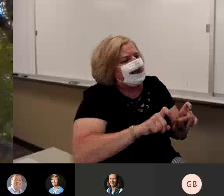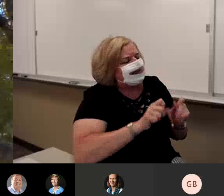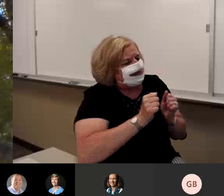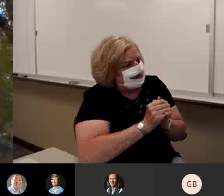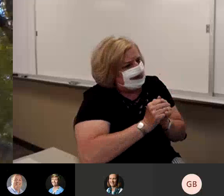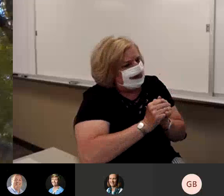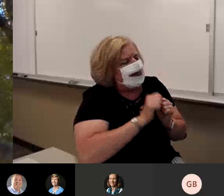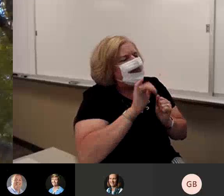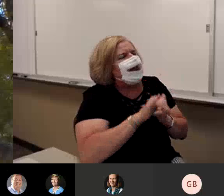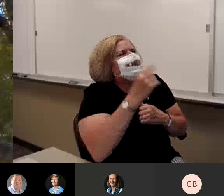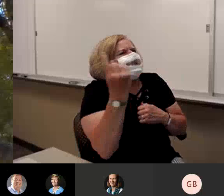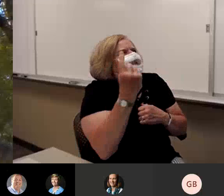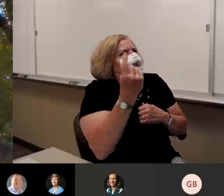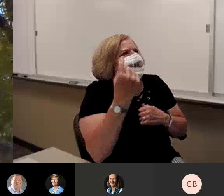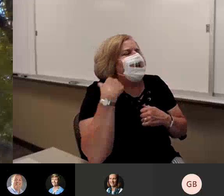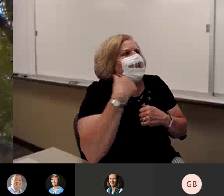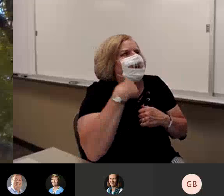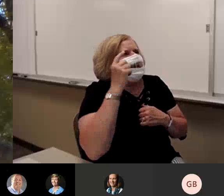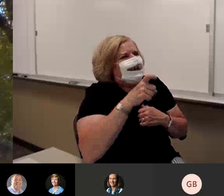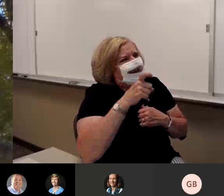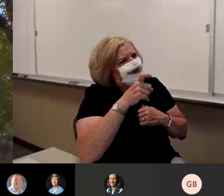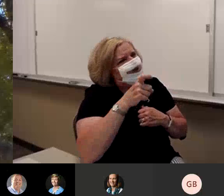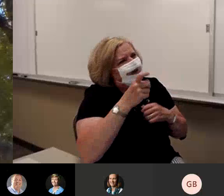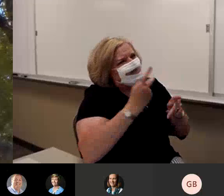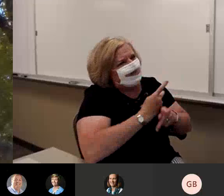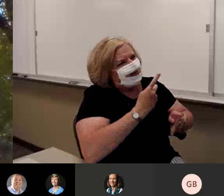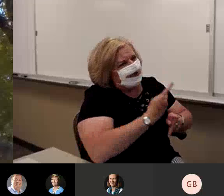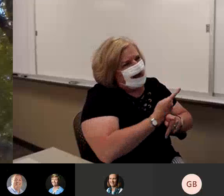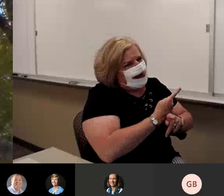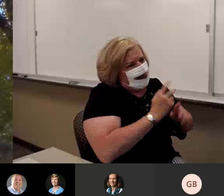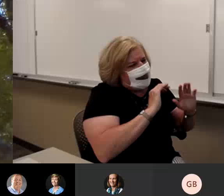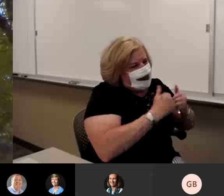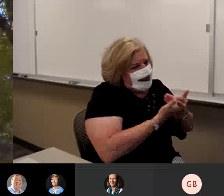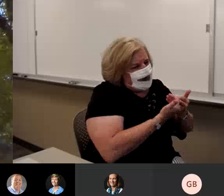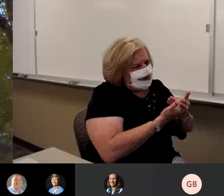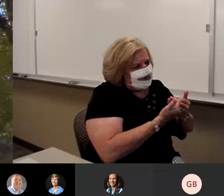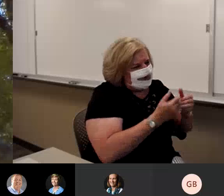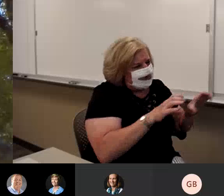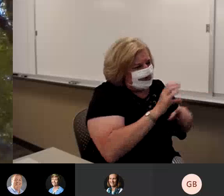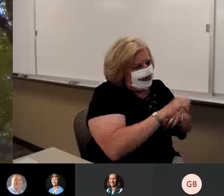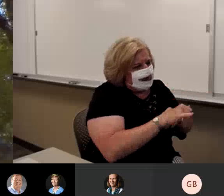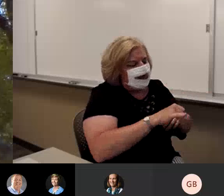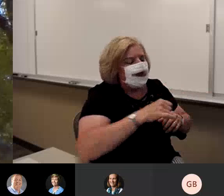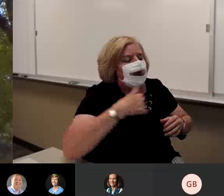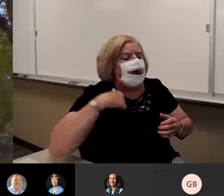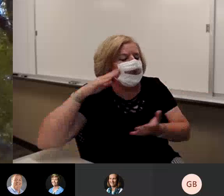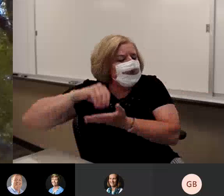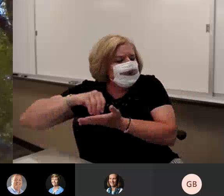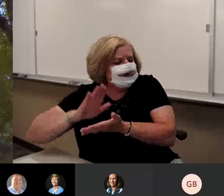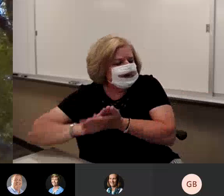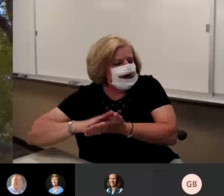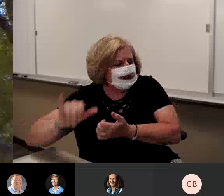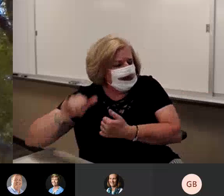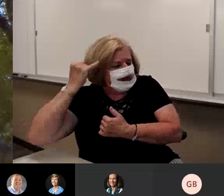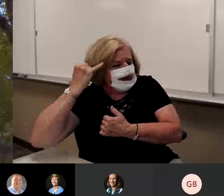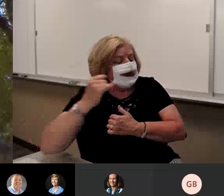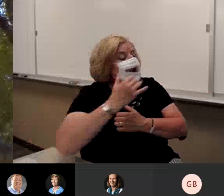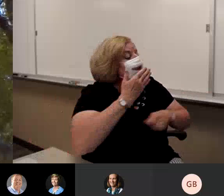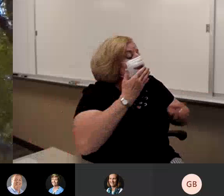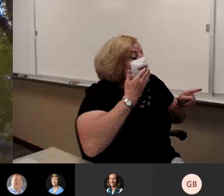So that's something that I think we need to look a little bit more. So I'll make sure to jot that down. But that's great to know,